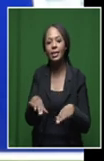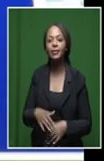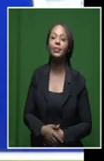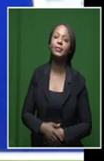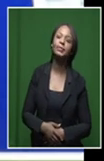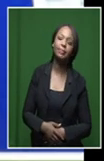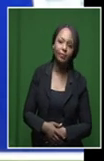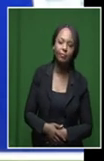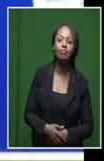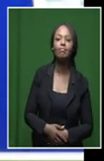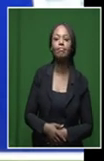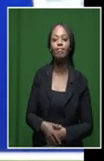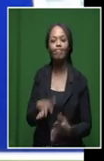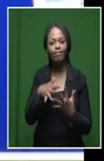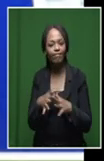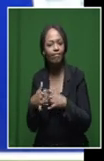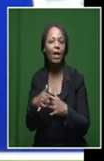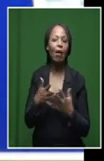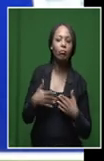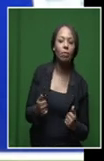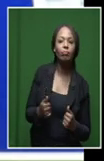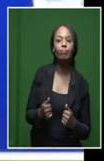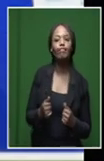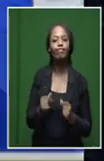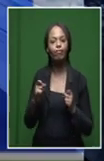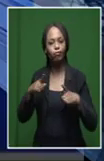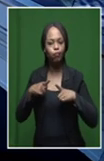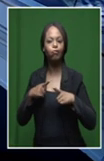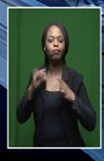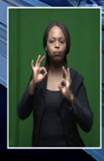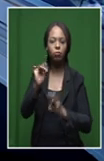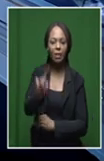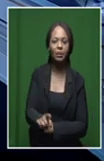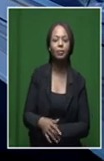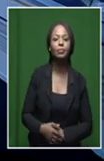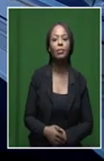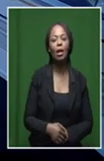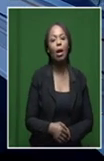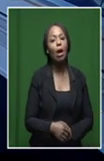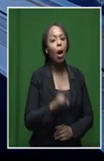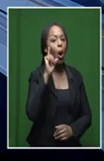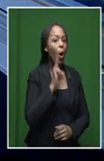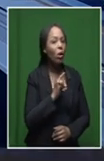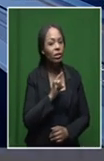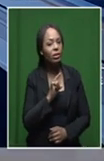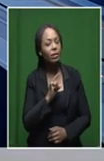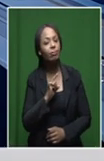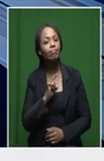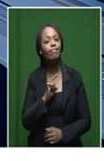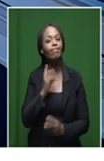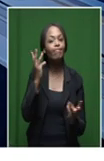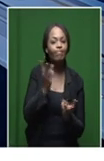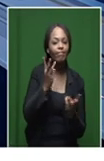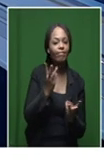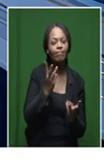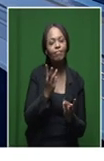interactive. So let's talk about some of these conditions that, you know, the older population may have to deal with at some point in